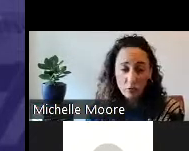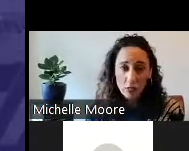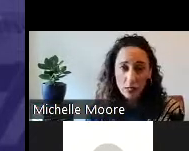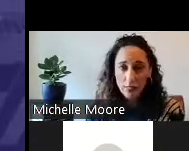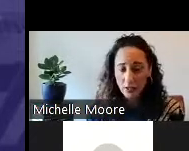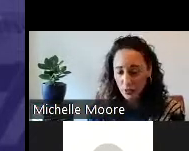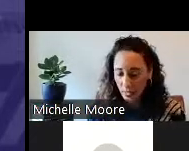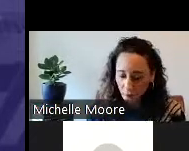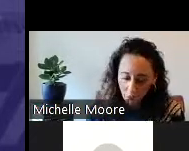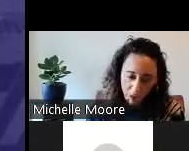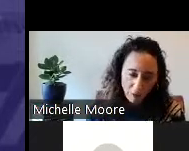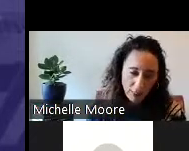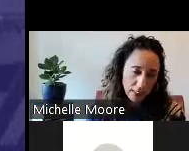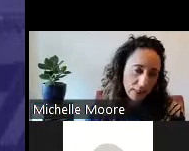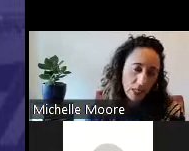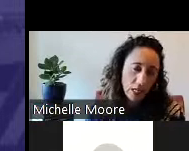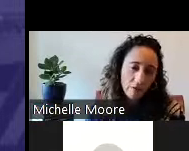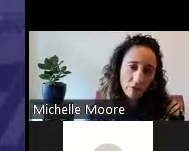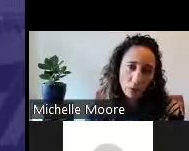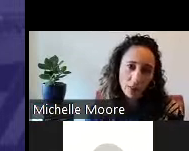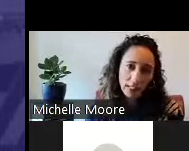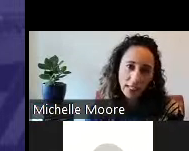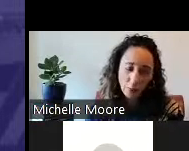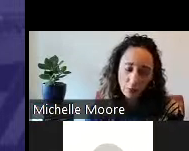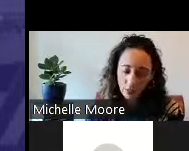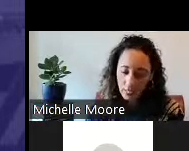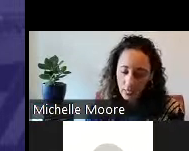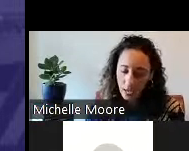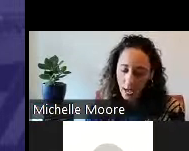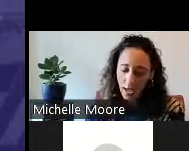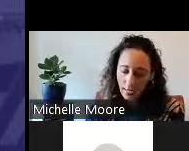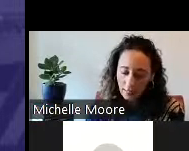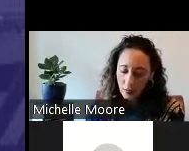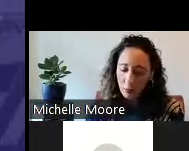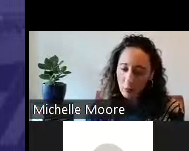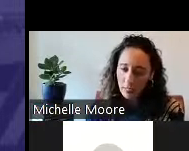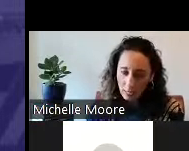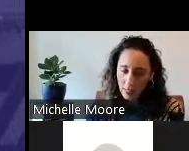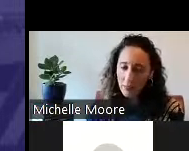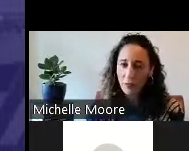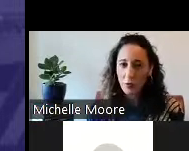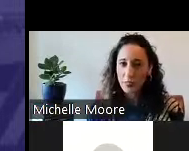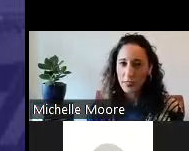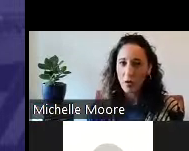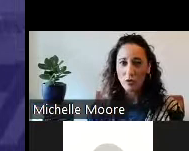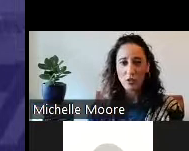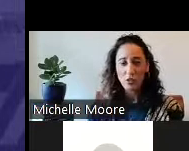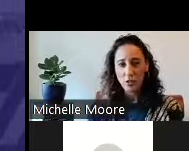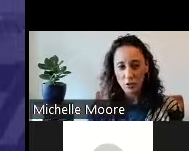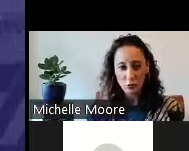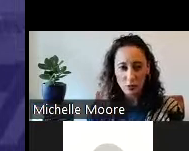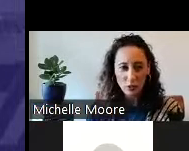grassroots organisations, and from representatives from Sporting Equals. And we would love it if you could get onto